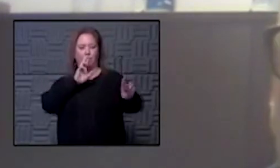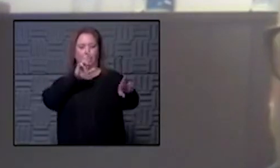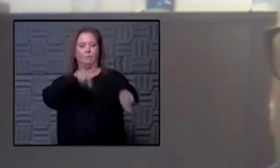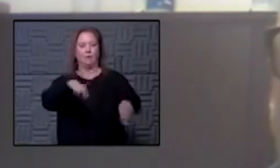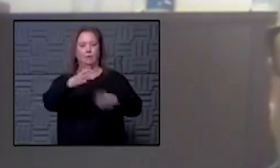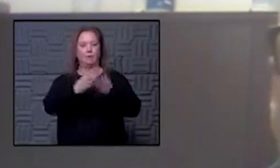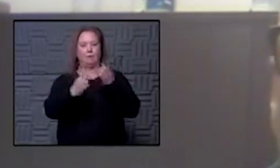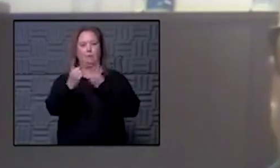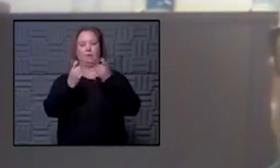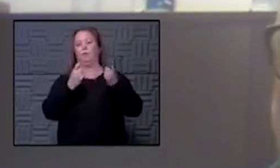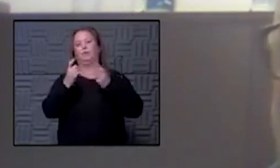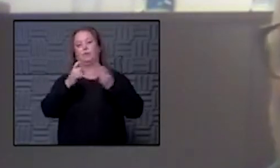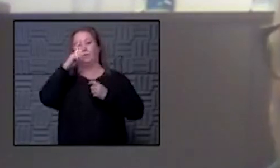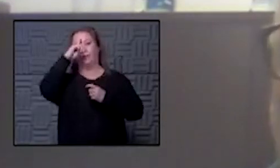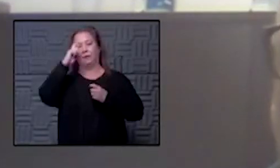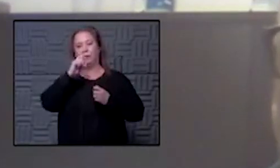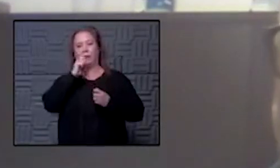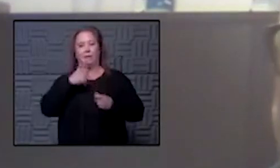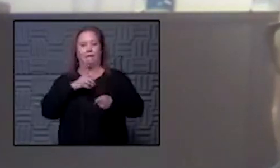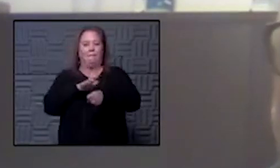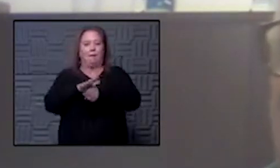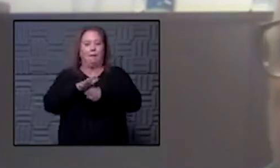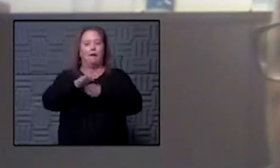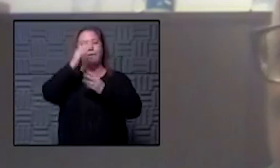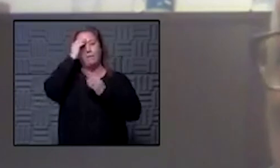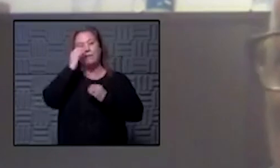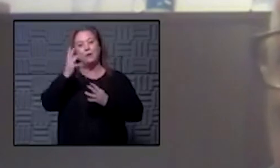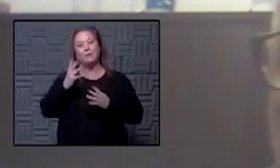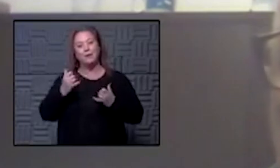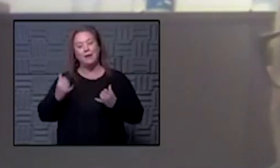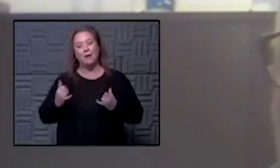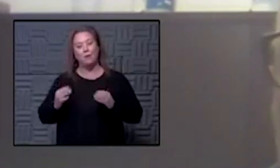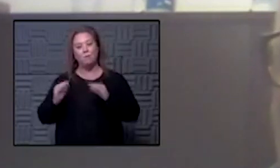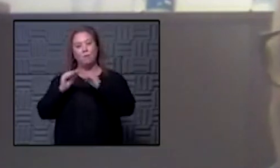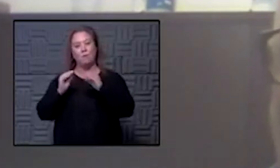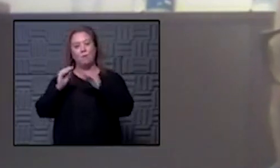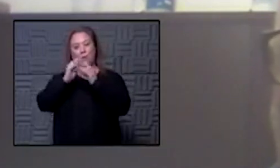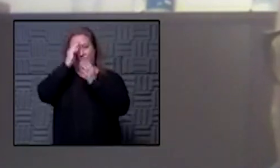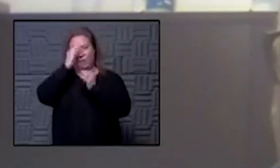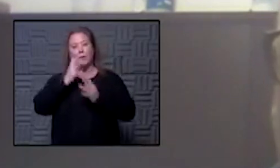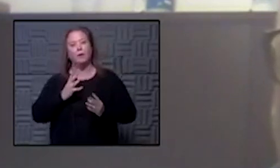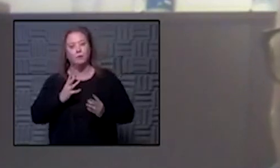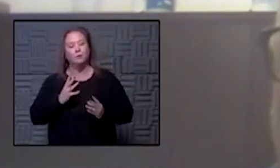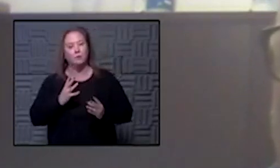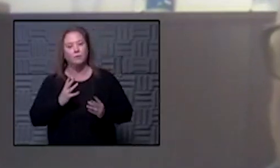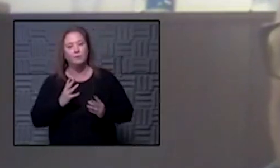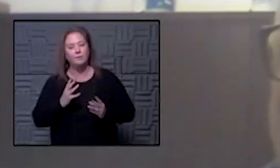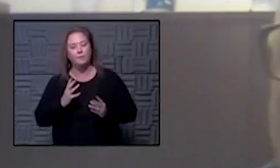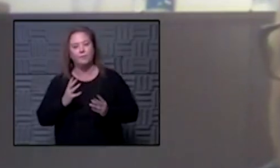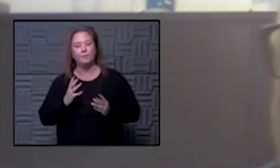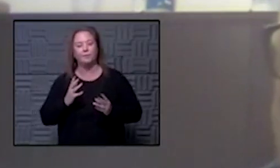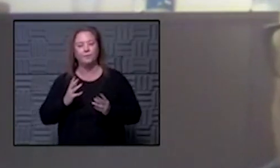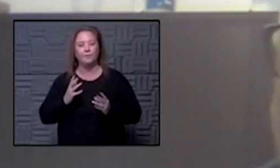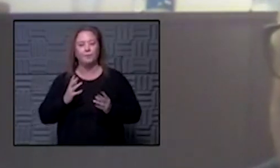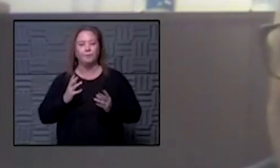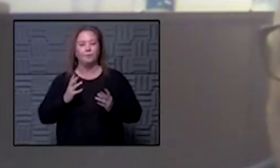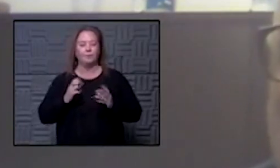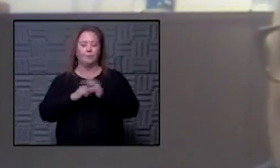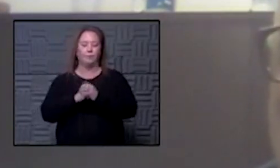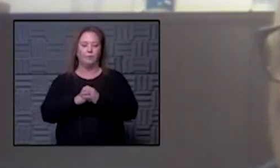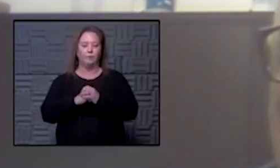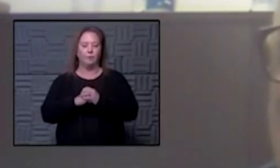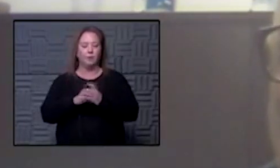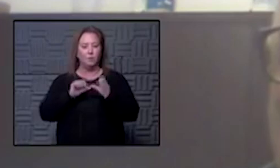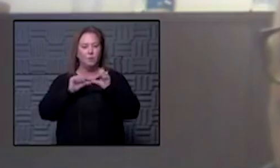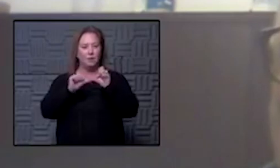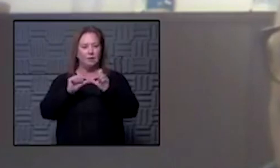some of the questions being asked simply because we didn't have enough information we're beginning to get a little more information there's certainly a lot more to be had but um we